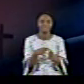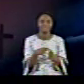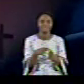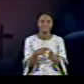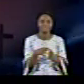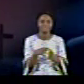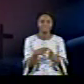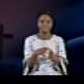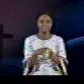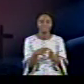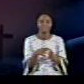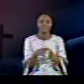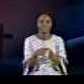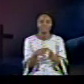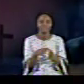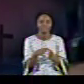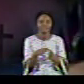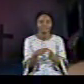This is